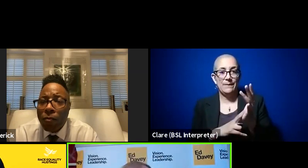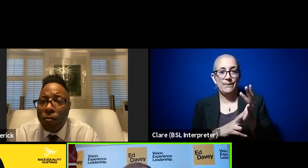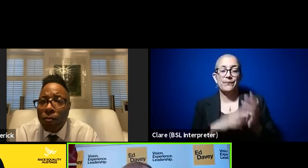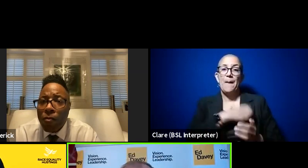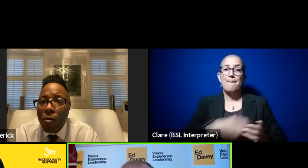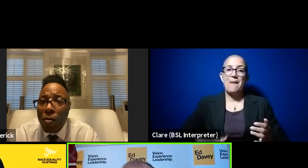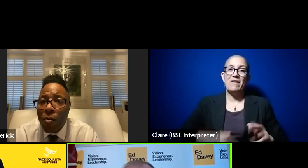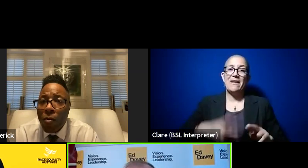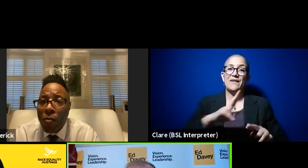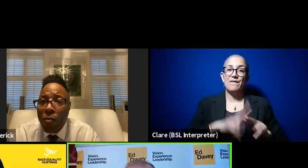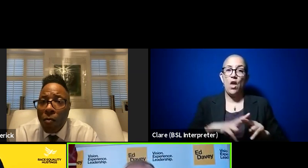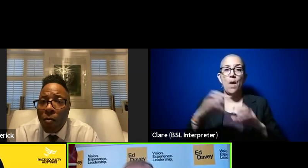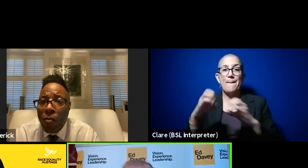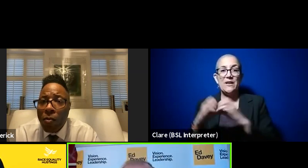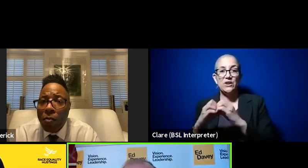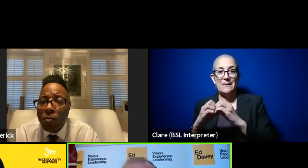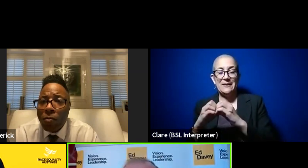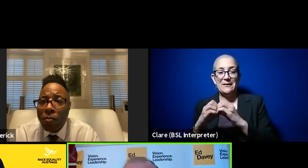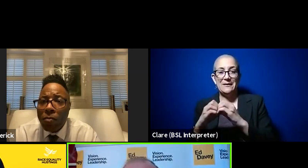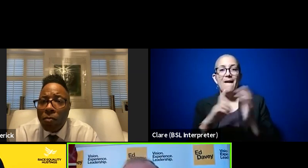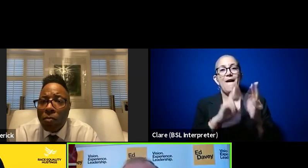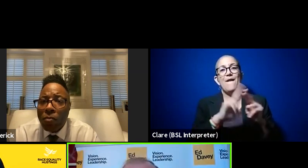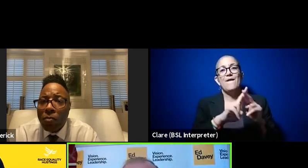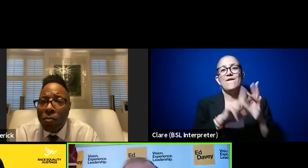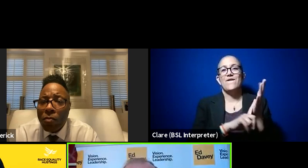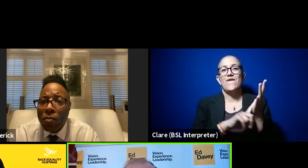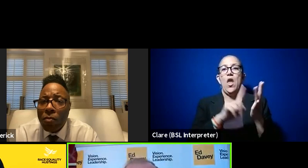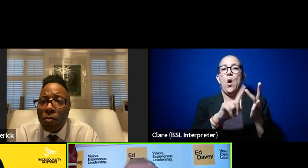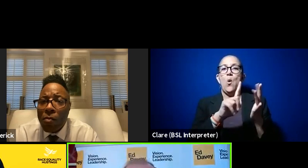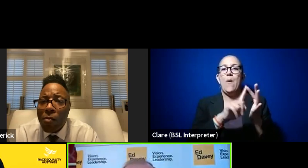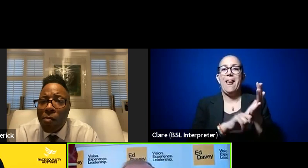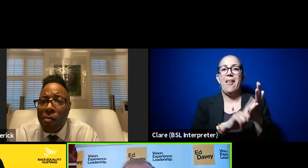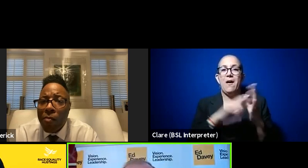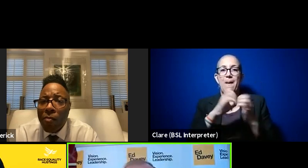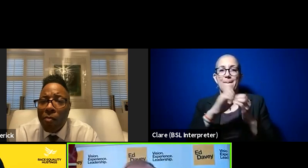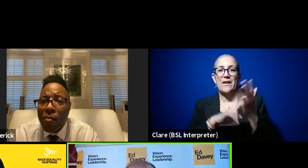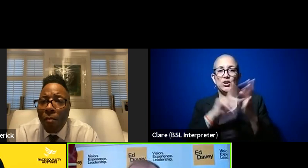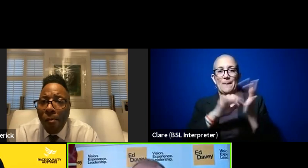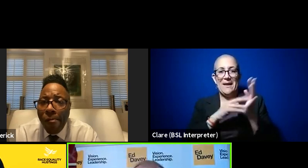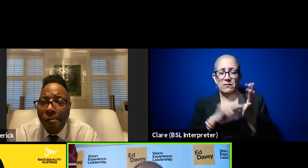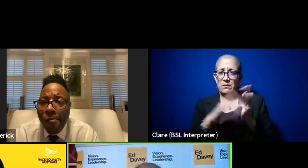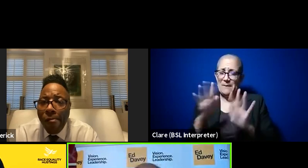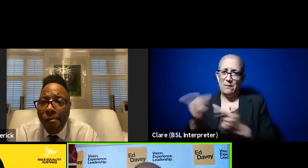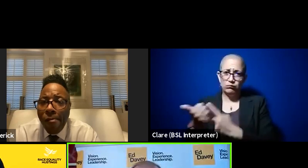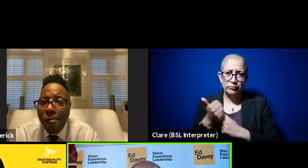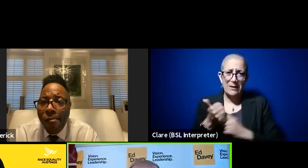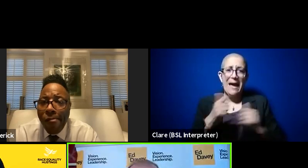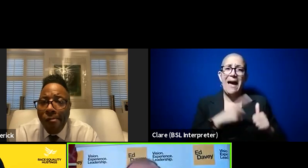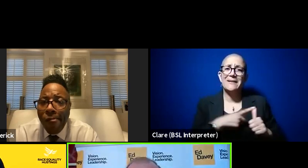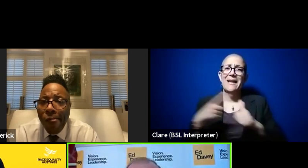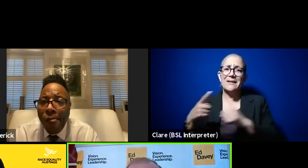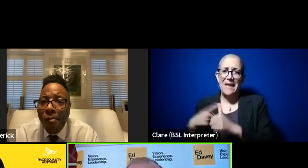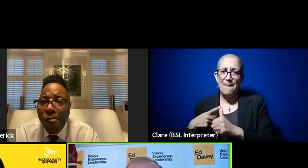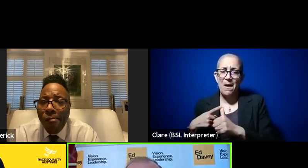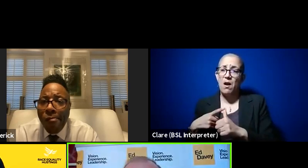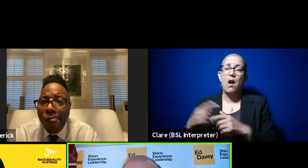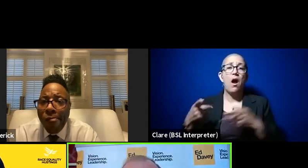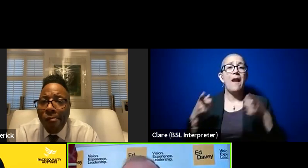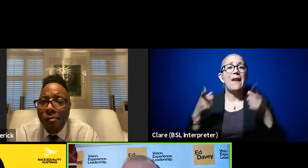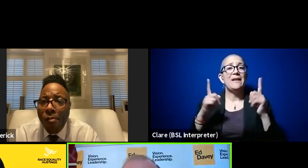Fleur Benjamin. She's been an inspiration to millions and been a bit of a confidant to me. Adi Adiemo, our leader on Solihull